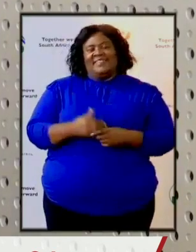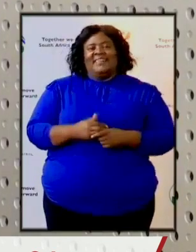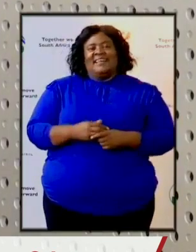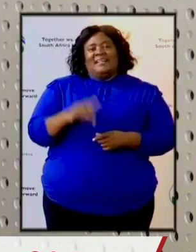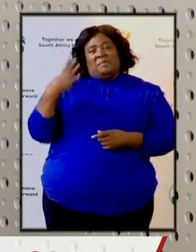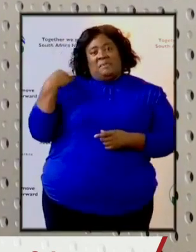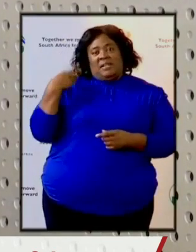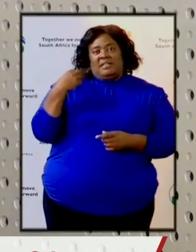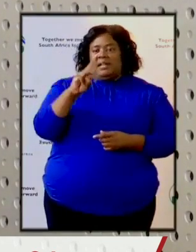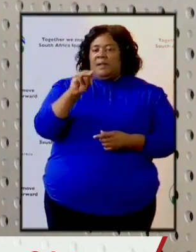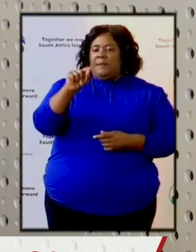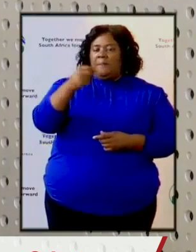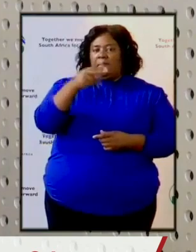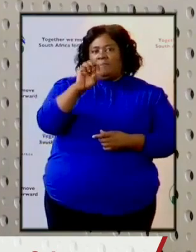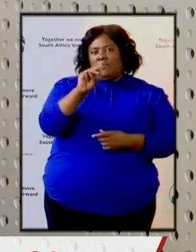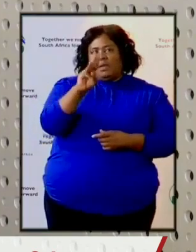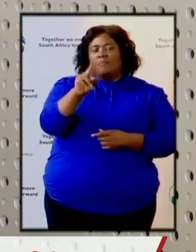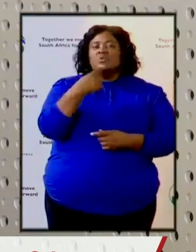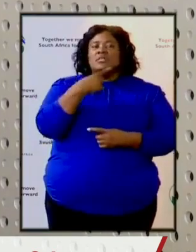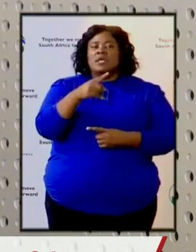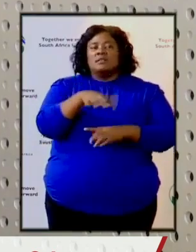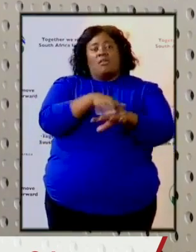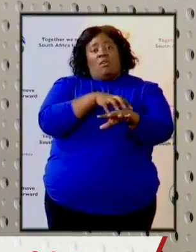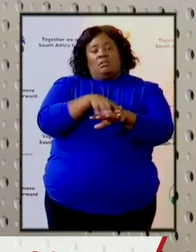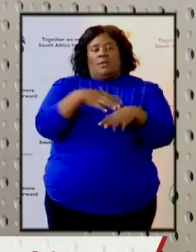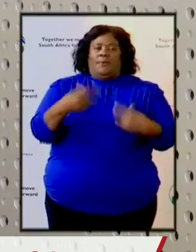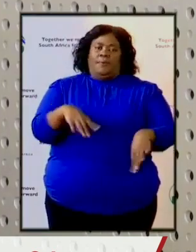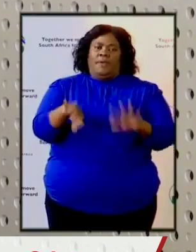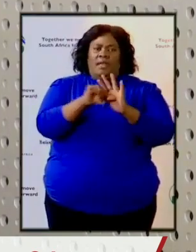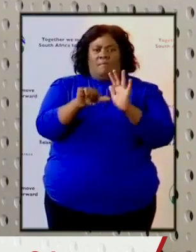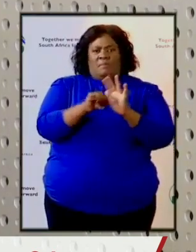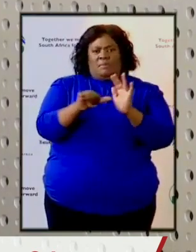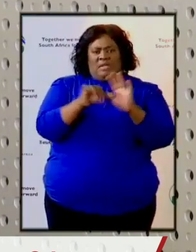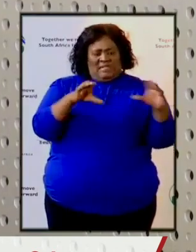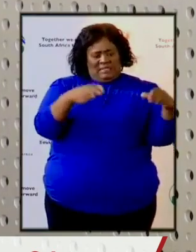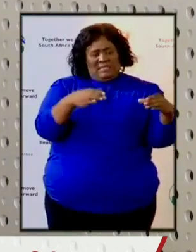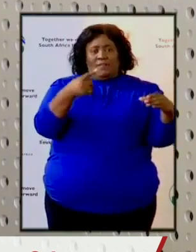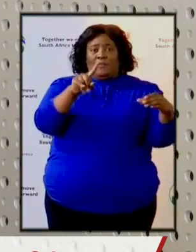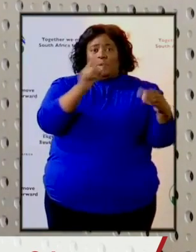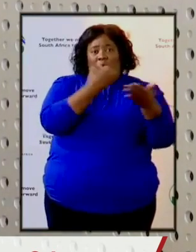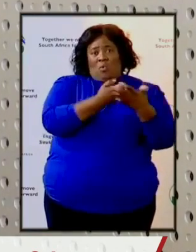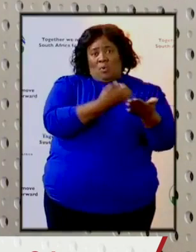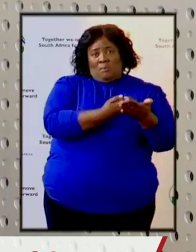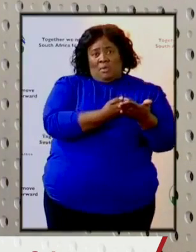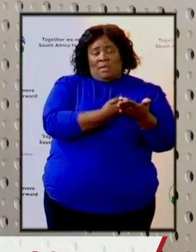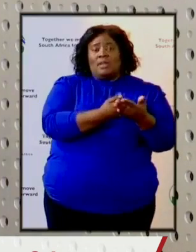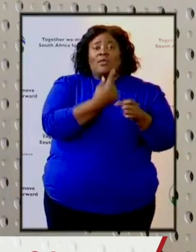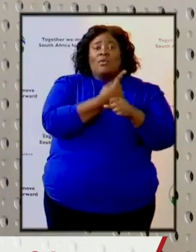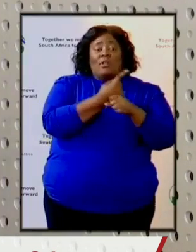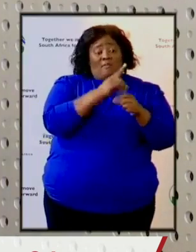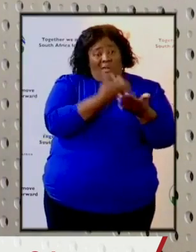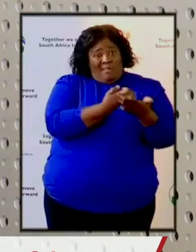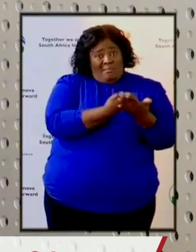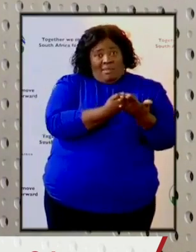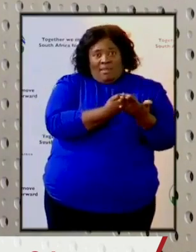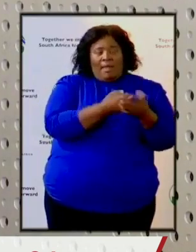Minister Mthembu says, that agriculture is one of those important and critical sectors of our economy, not only for the economy, but also for